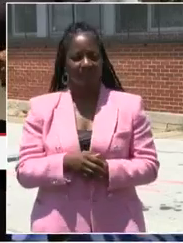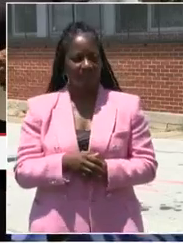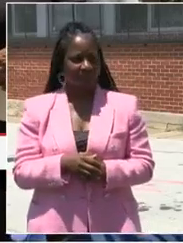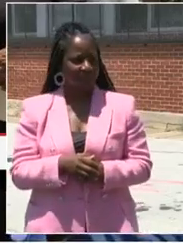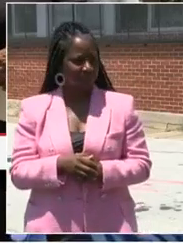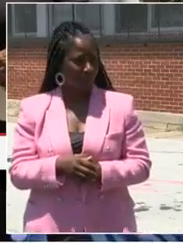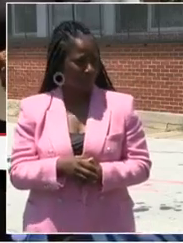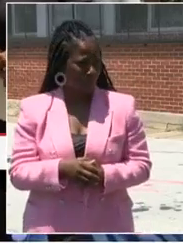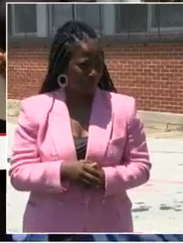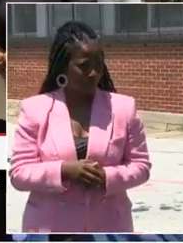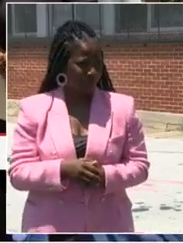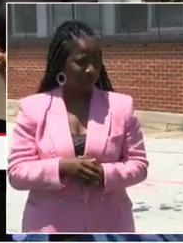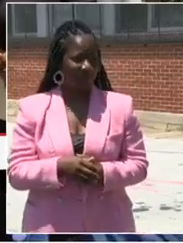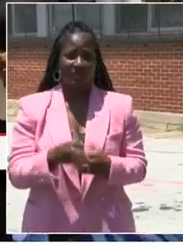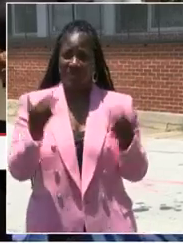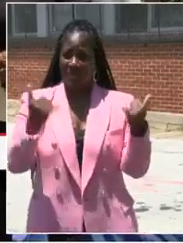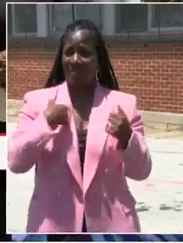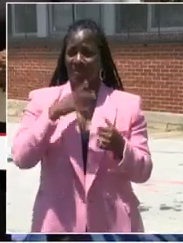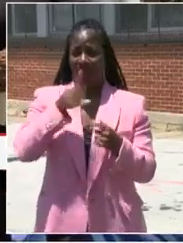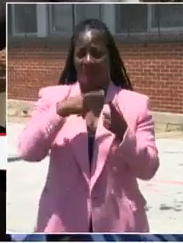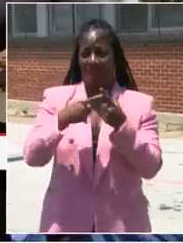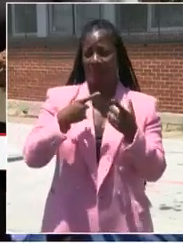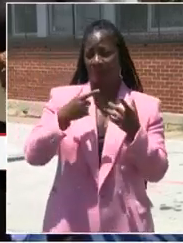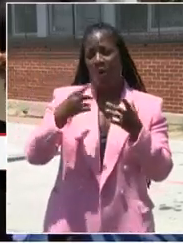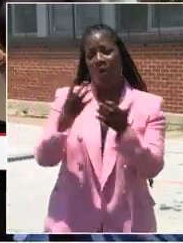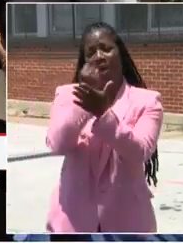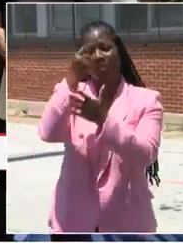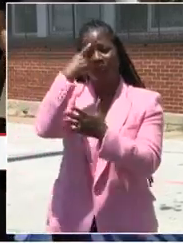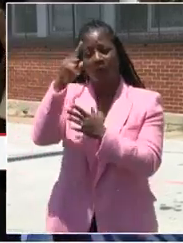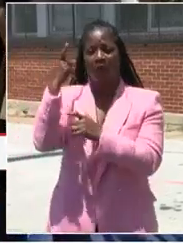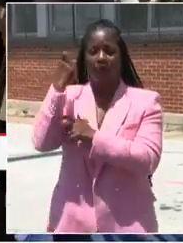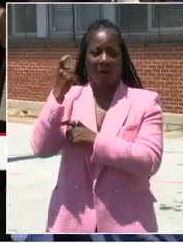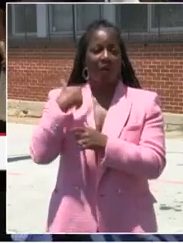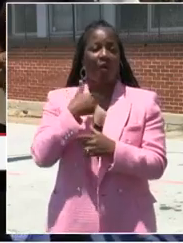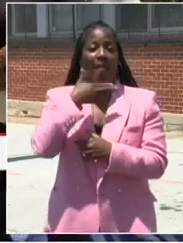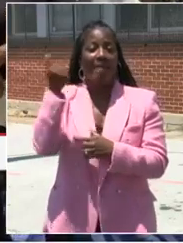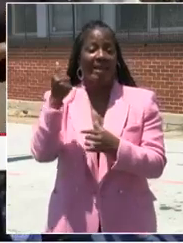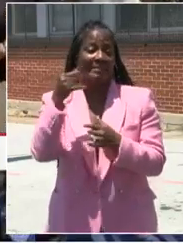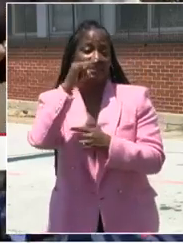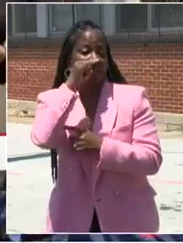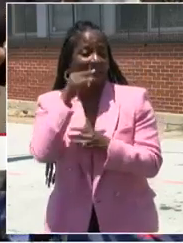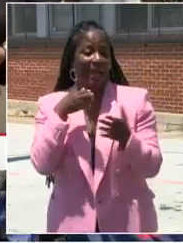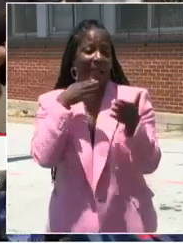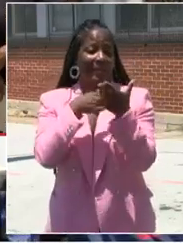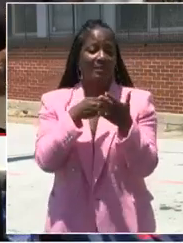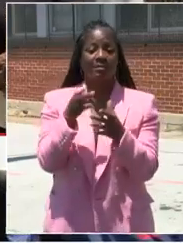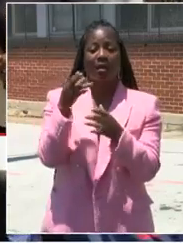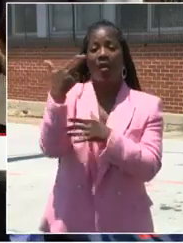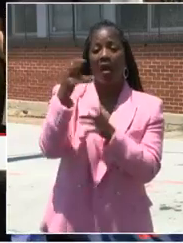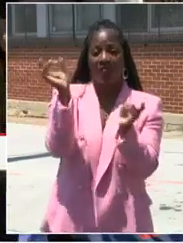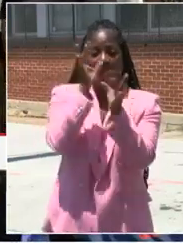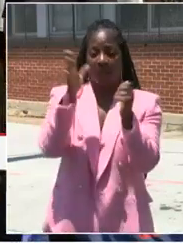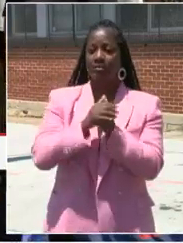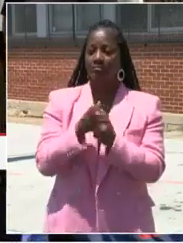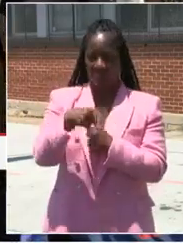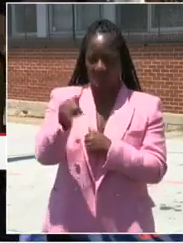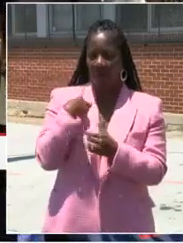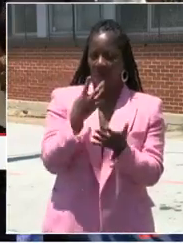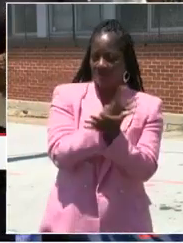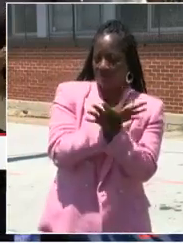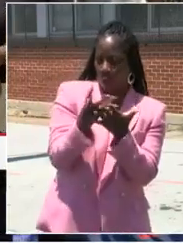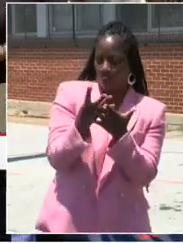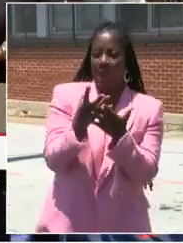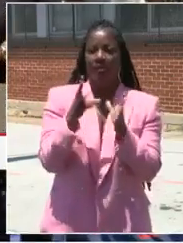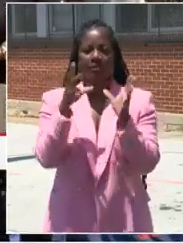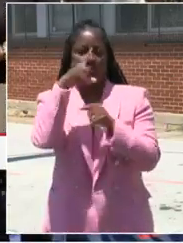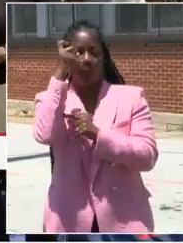let me go over the winners for the grantees. First, we have Best Kids Against Guns and Violence. They're going to host a 4-week summer program